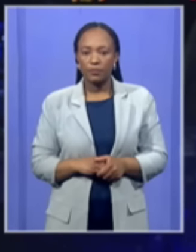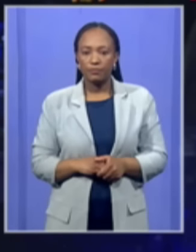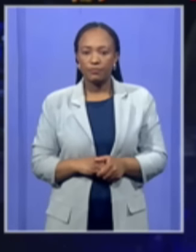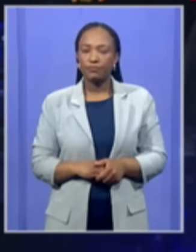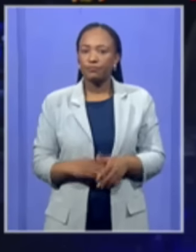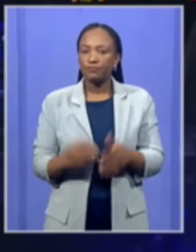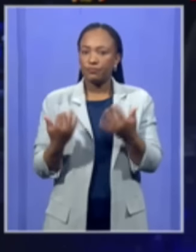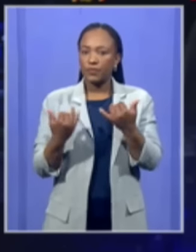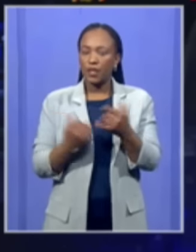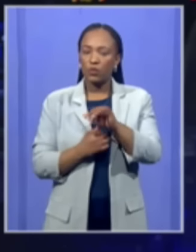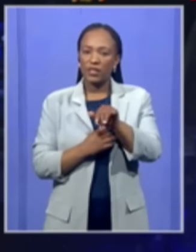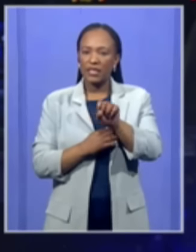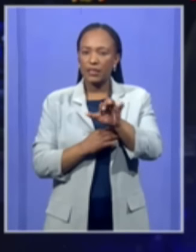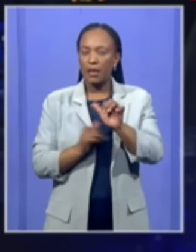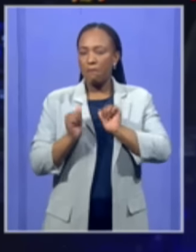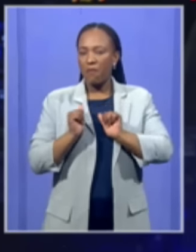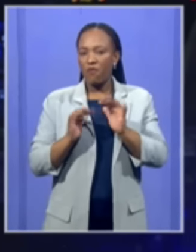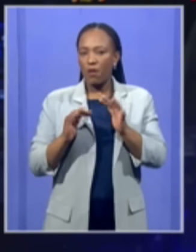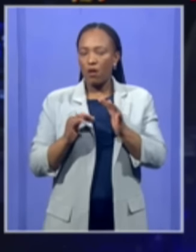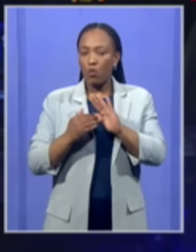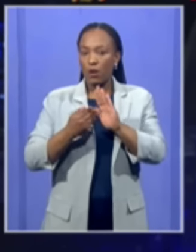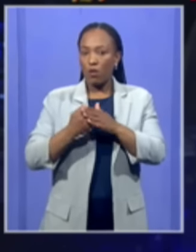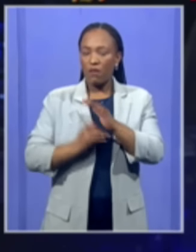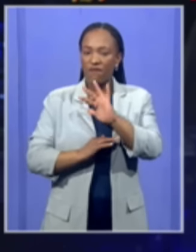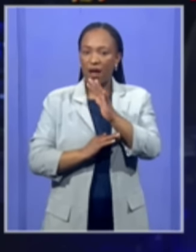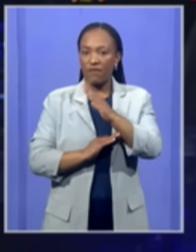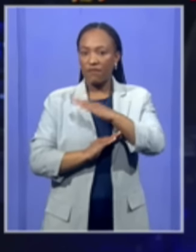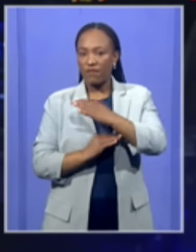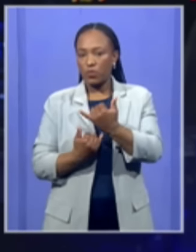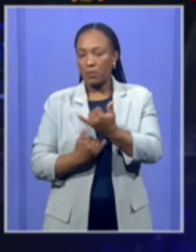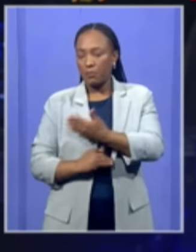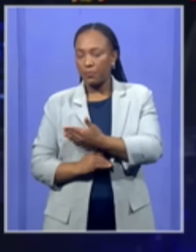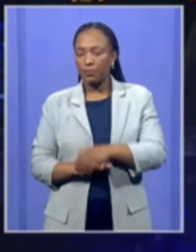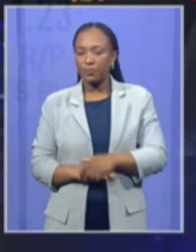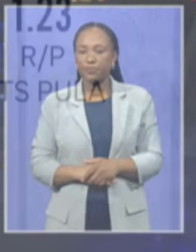Jwale re bona hore mebaraka e sebeditse jwang ha JSE e ne kwala horeng ya bohlano.